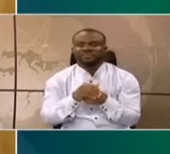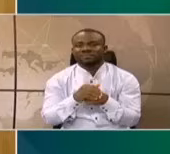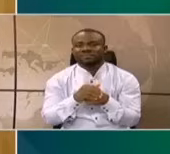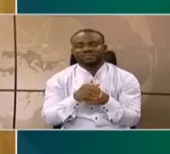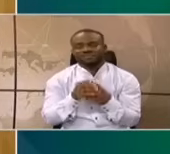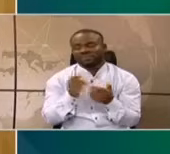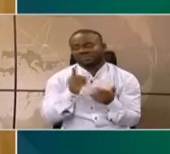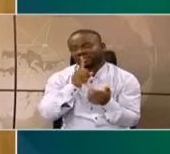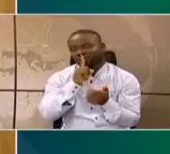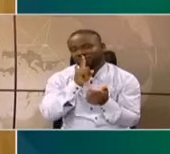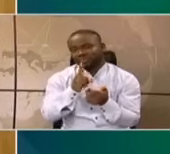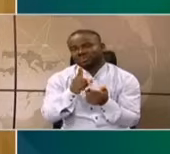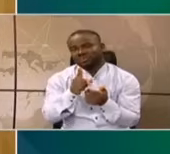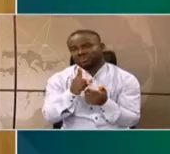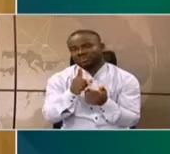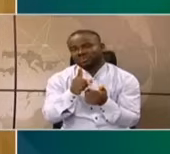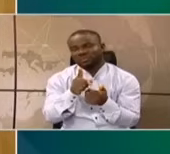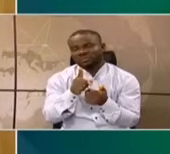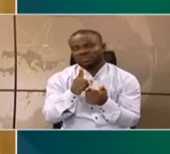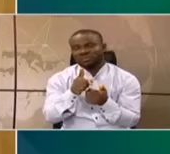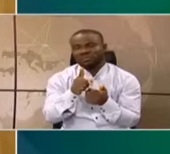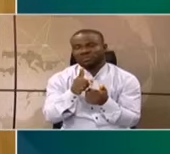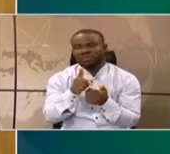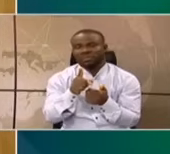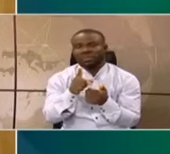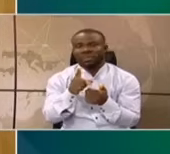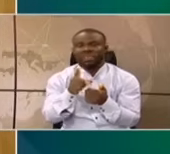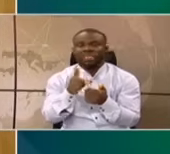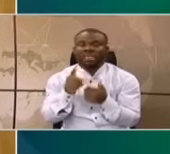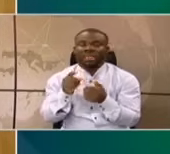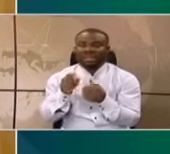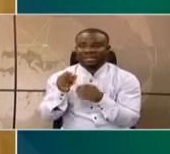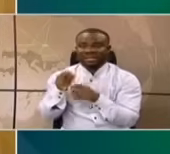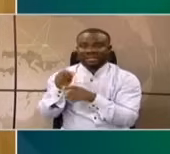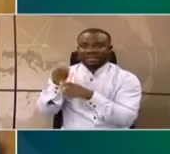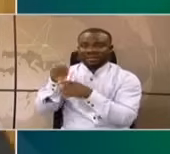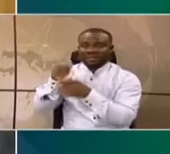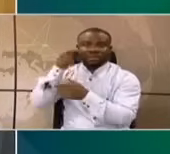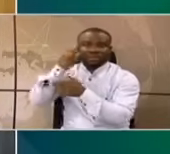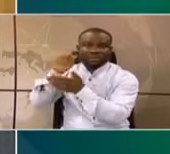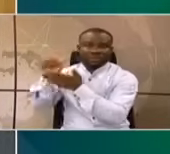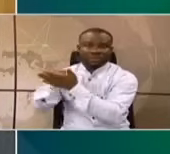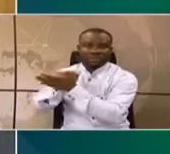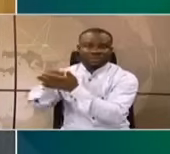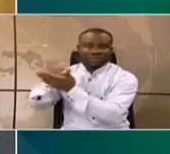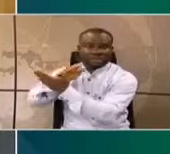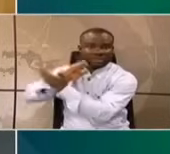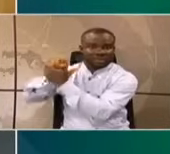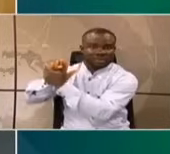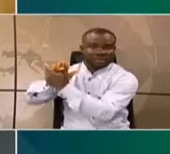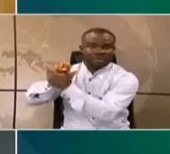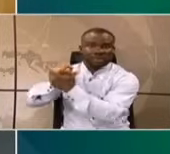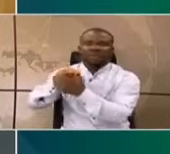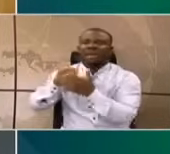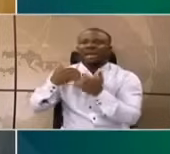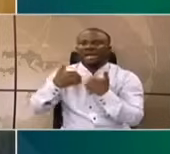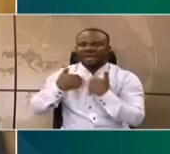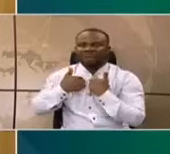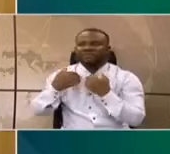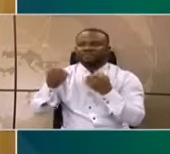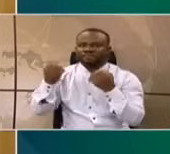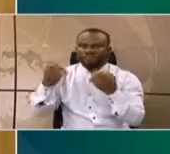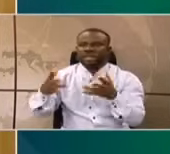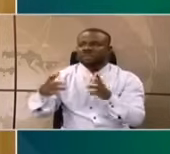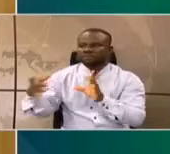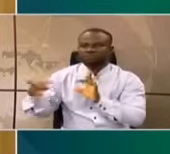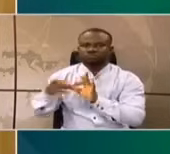Fortunately for me, in this fight, I have great allies. First of all, within my